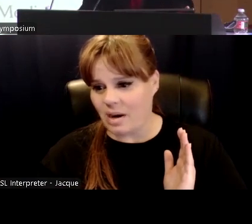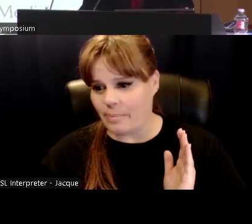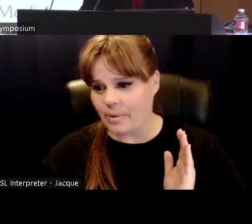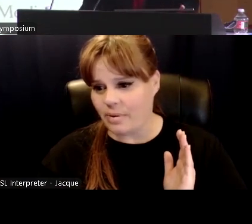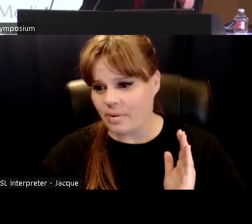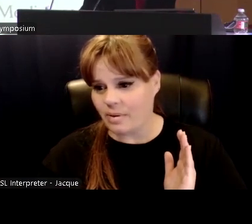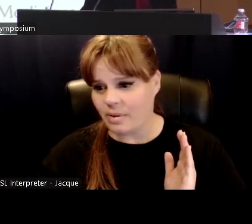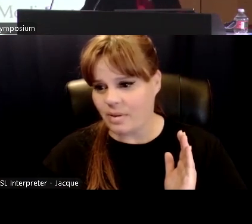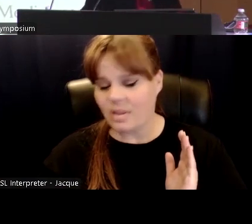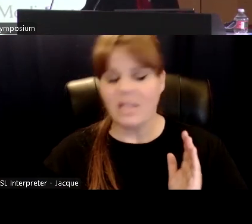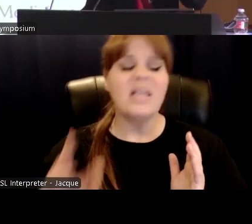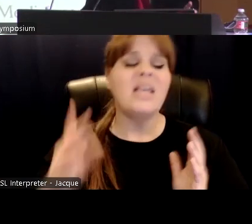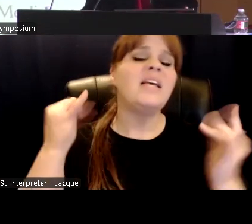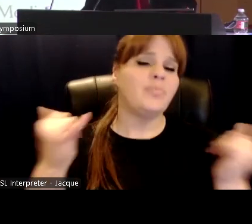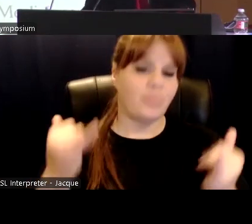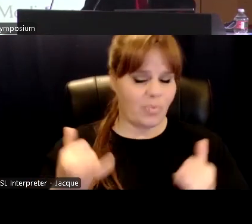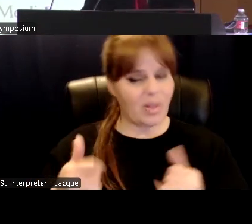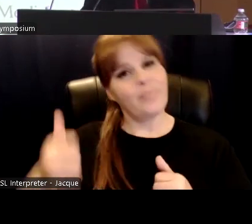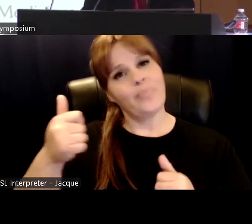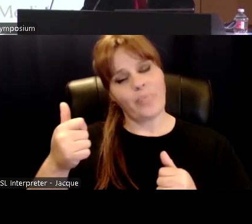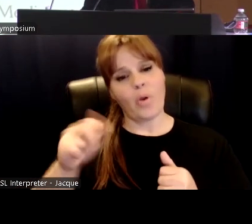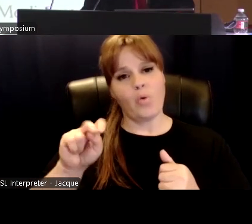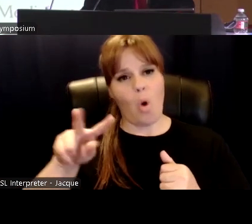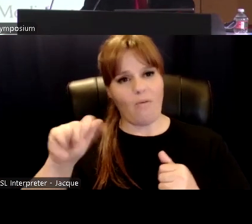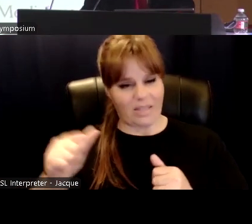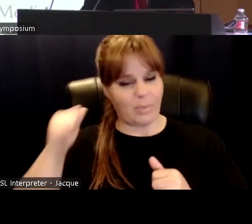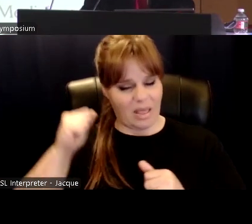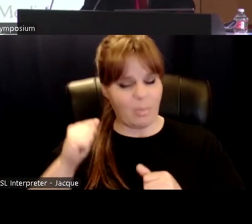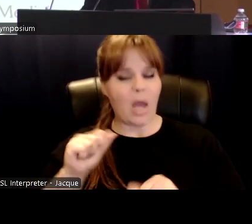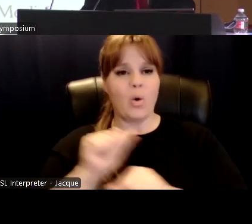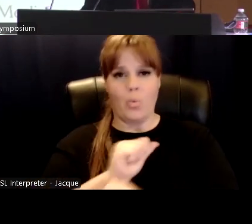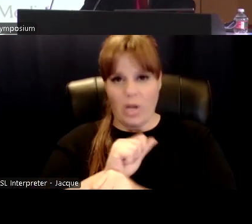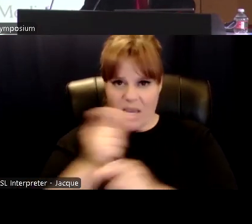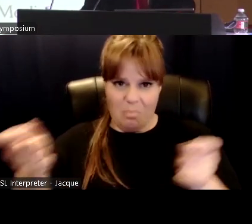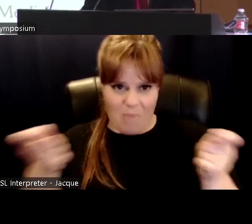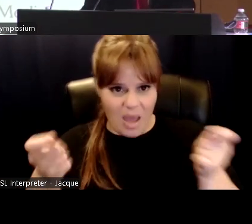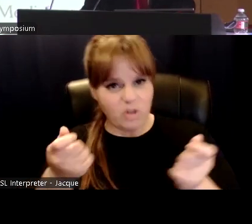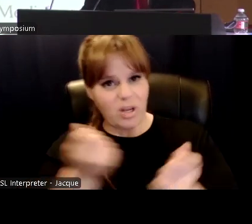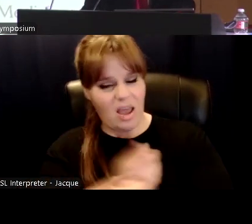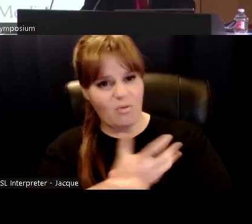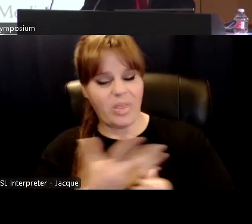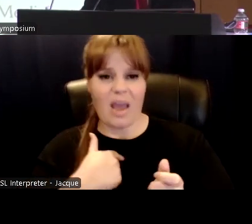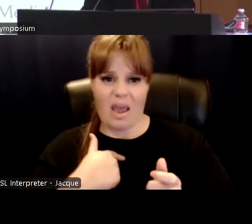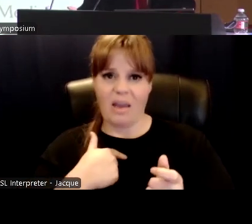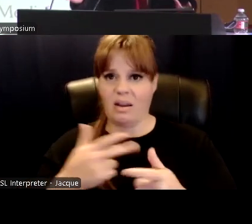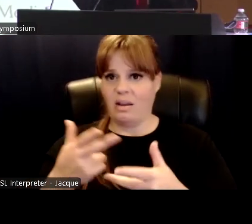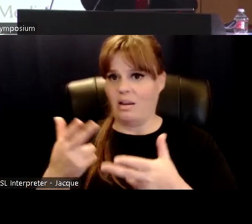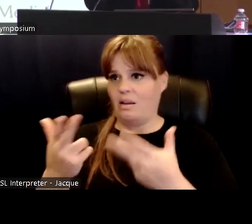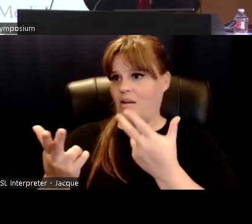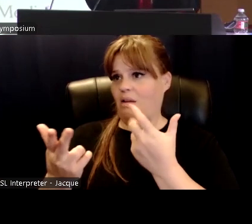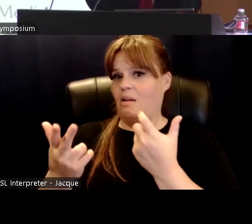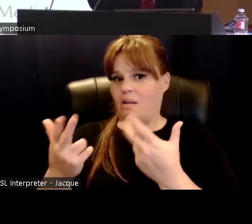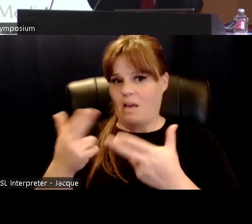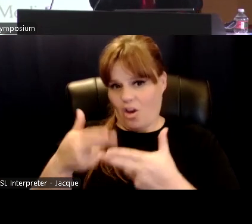Nova has been there in the back, working, managing everything, and I call him an